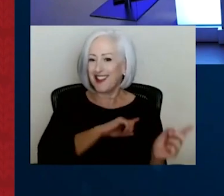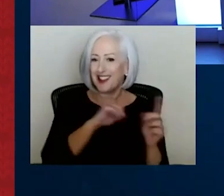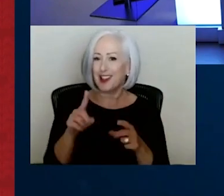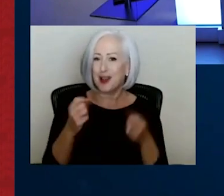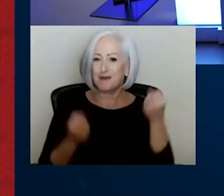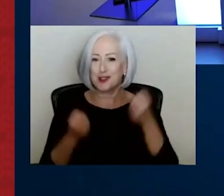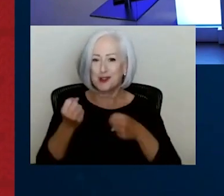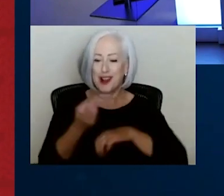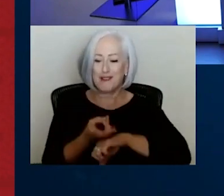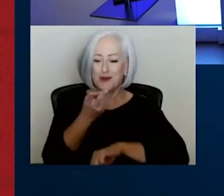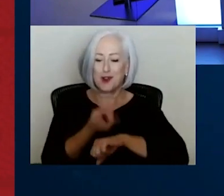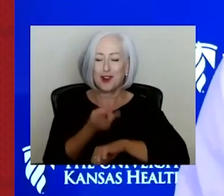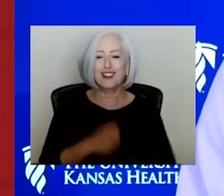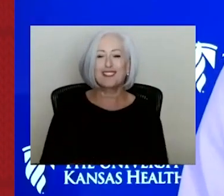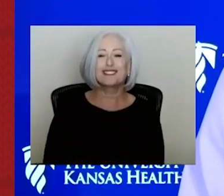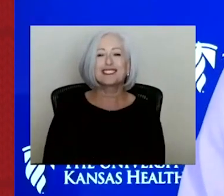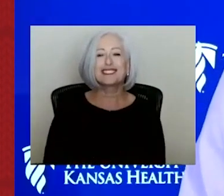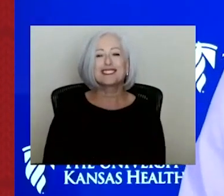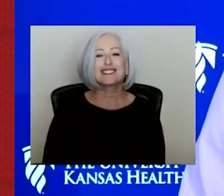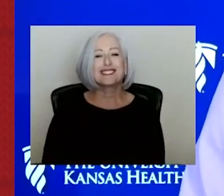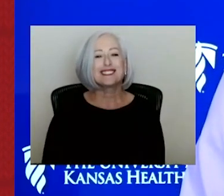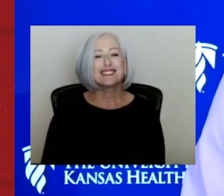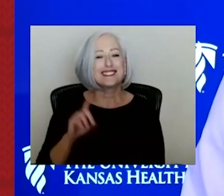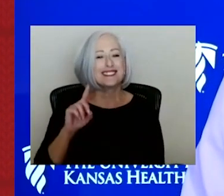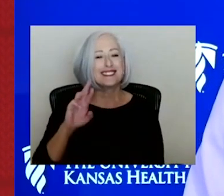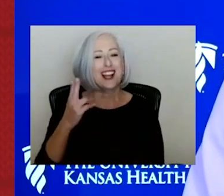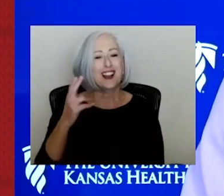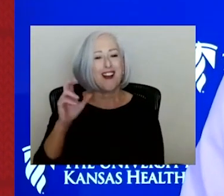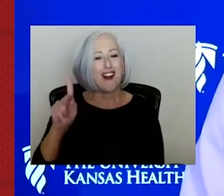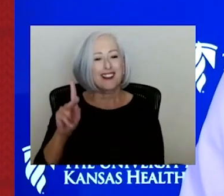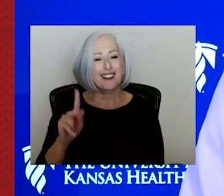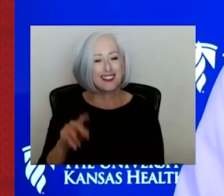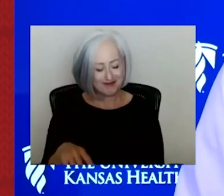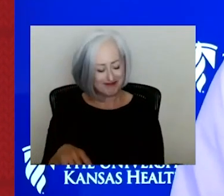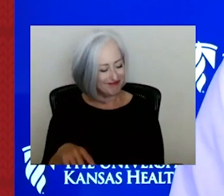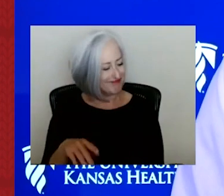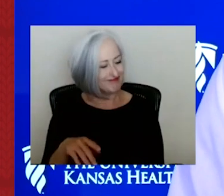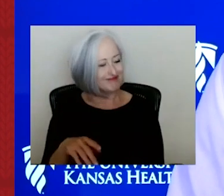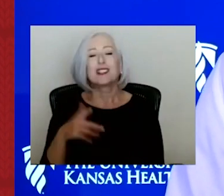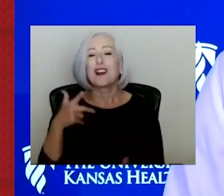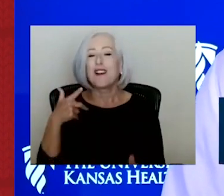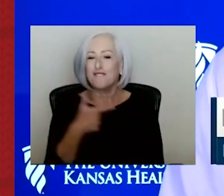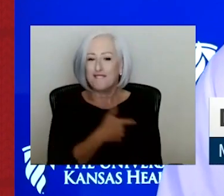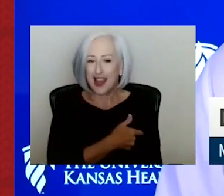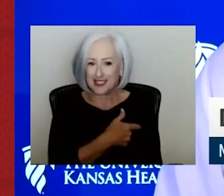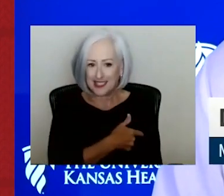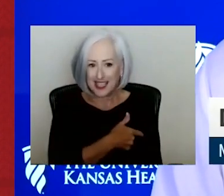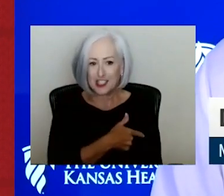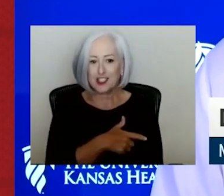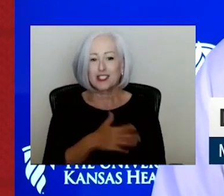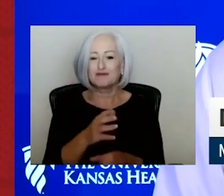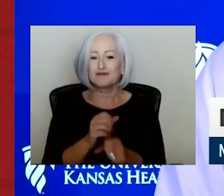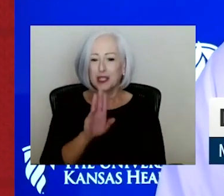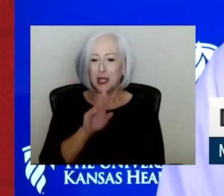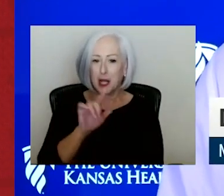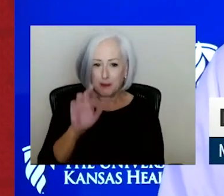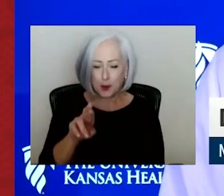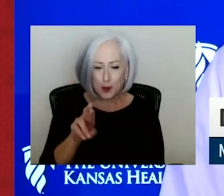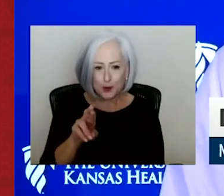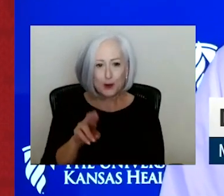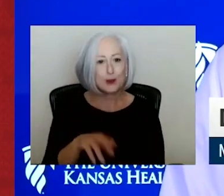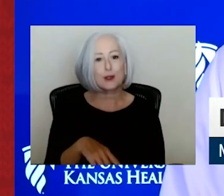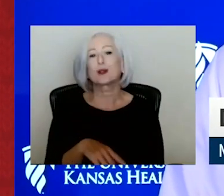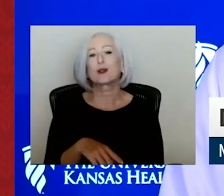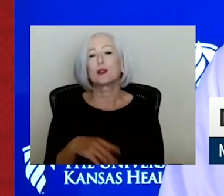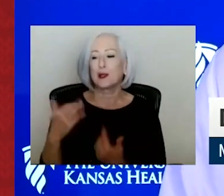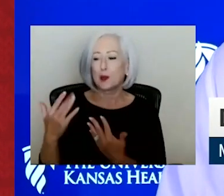final thoughts. That was it. Again, I think vaccinate, be up to date. We'll wait for the recommendations on the children's 5